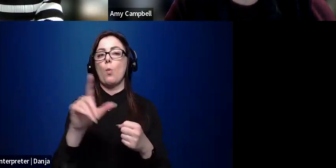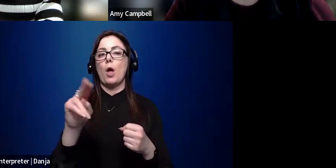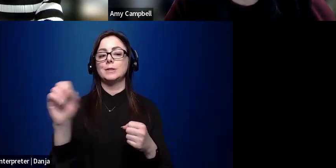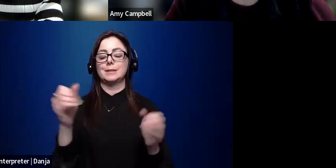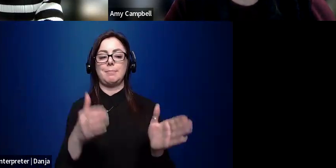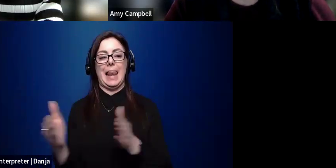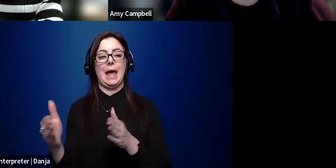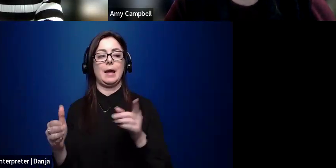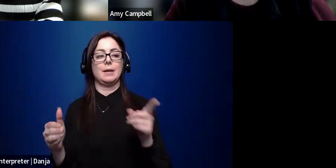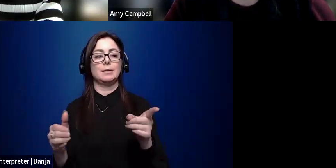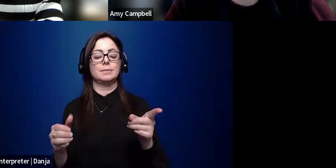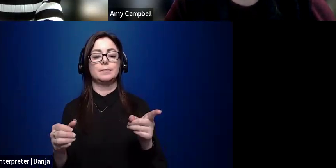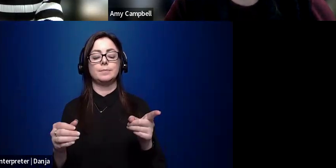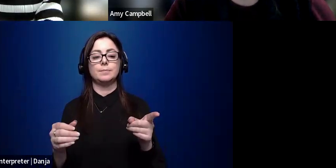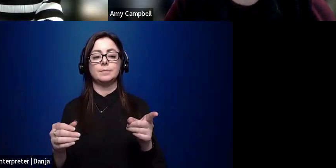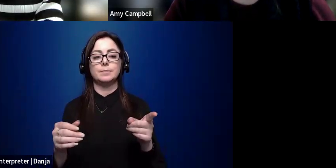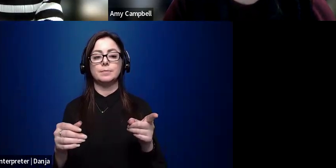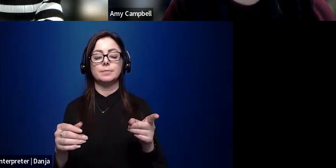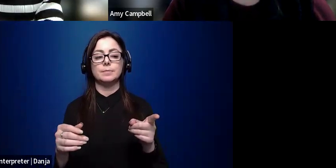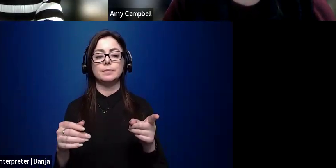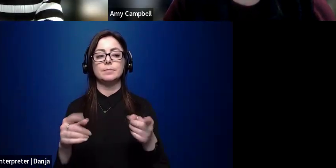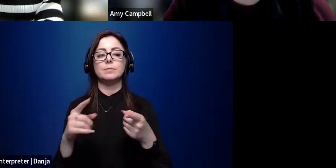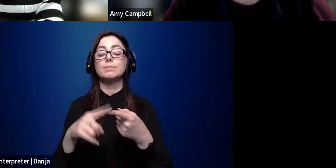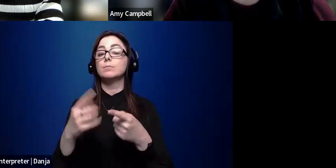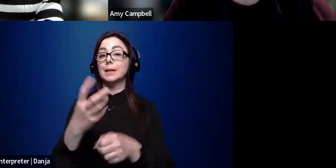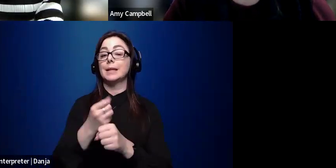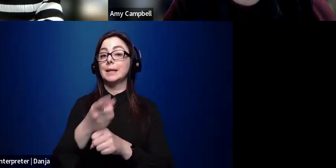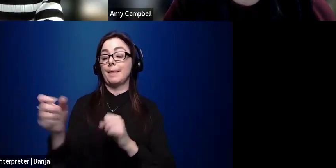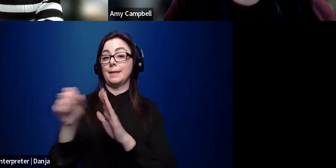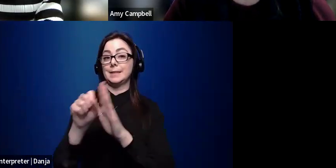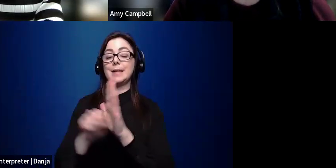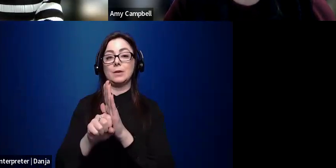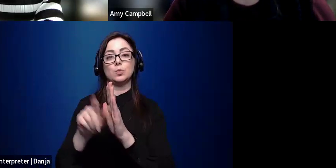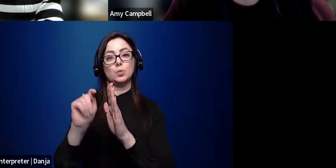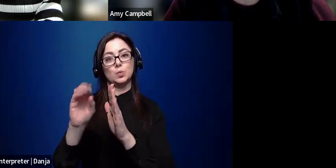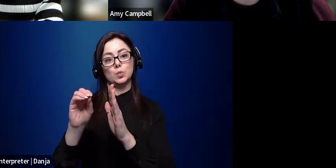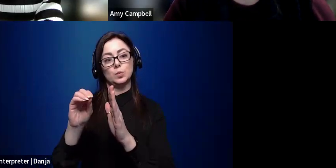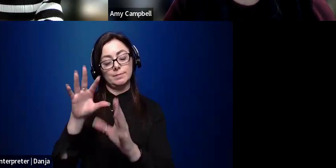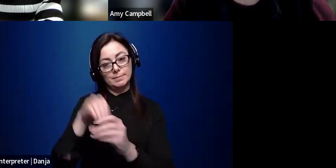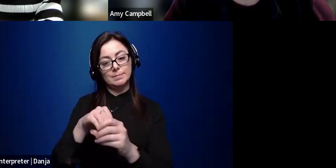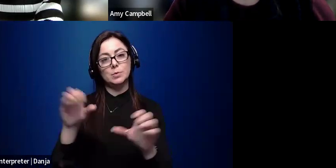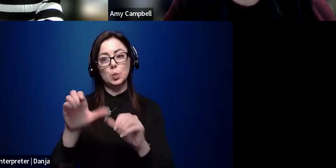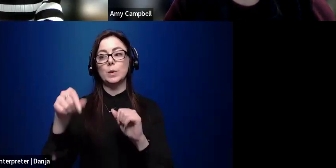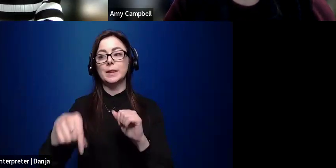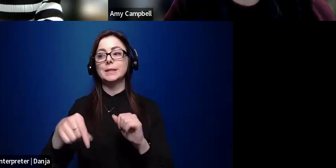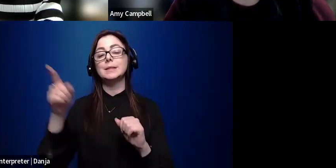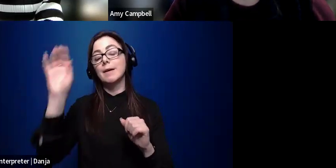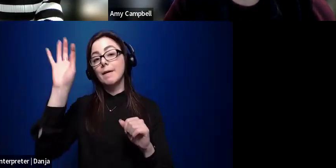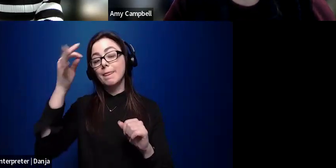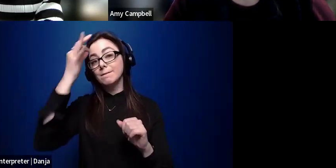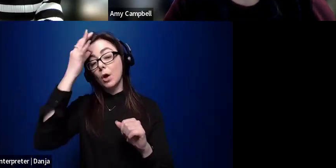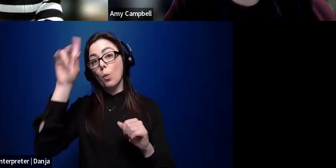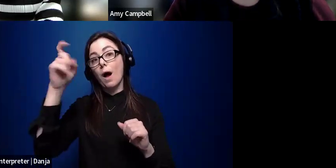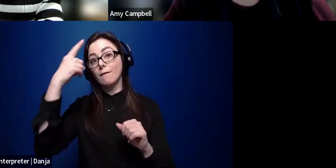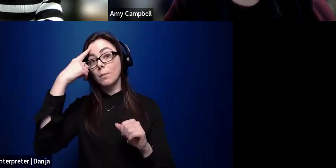To entice, this is where I mentioned to get the states to buy into this and do this, the federal government